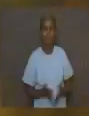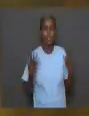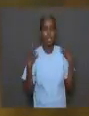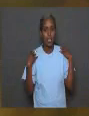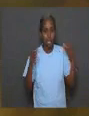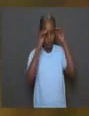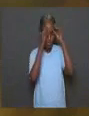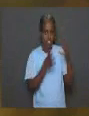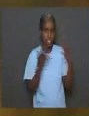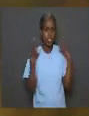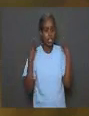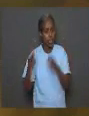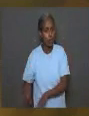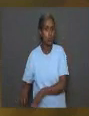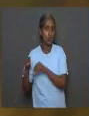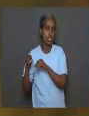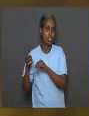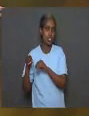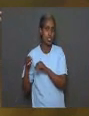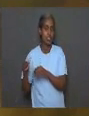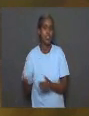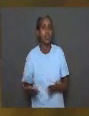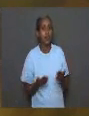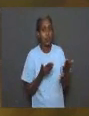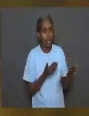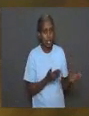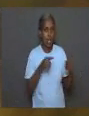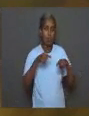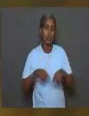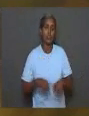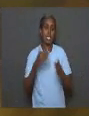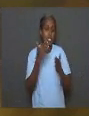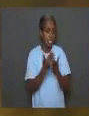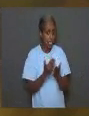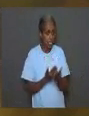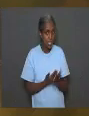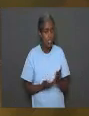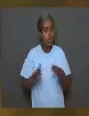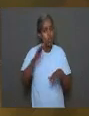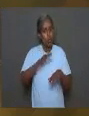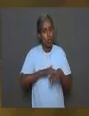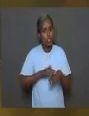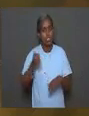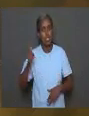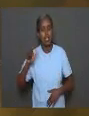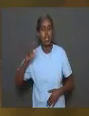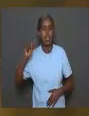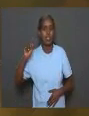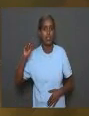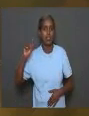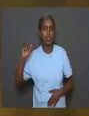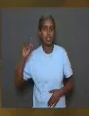Hello, teacher. Hello, students. Welcome to today's lesson on the altitude